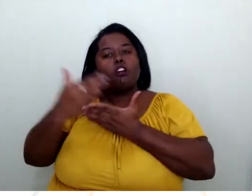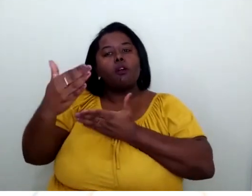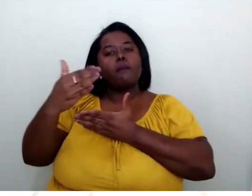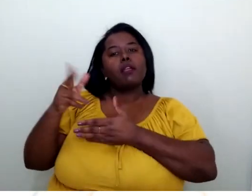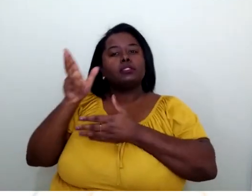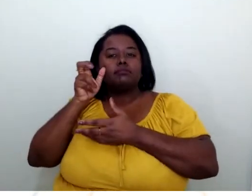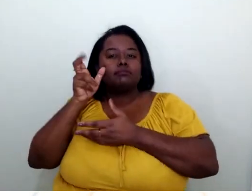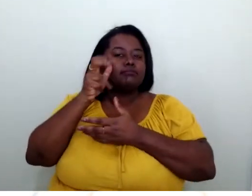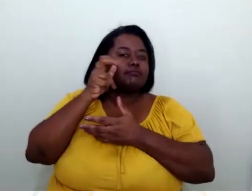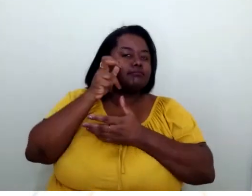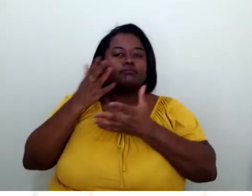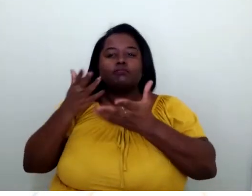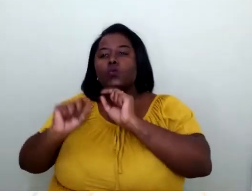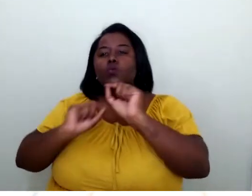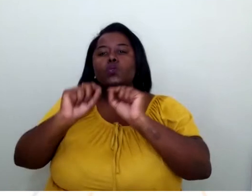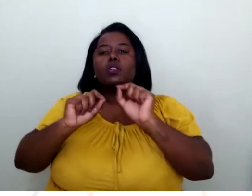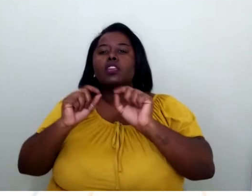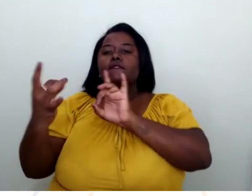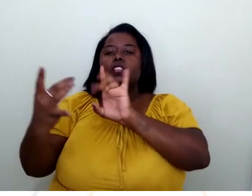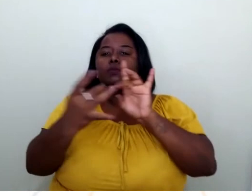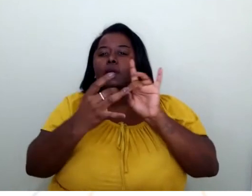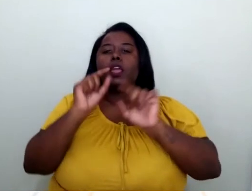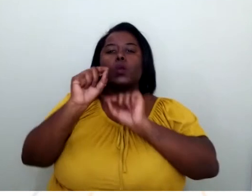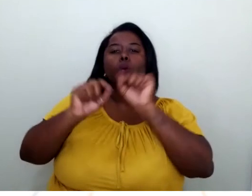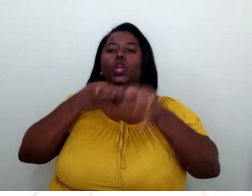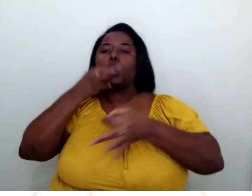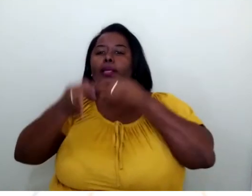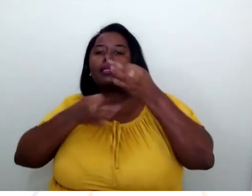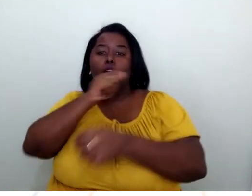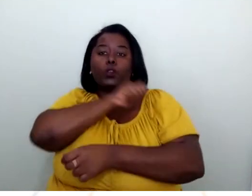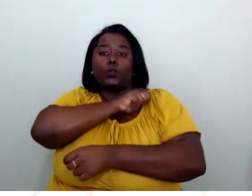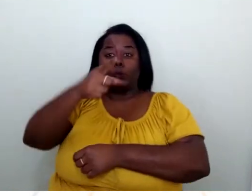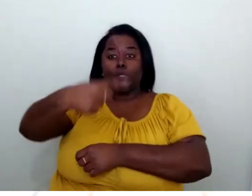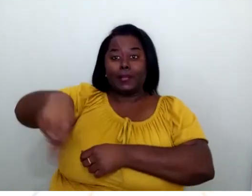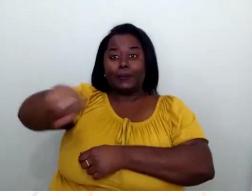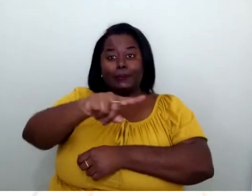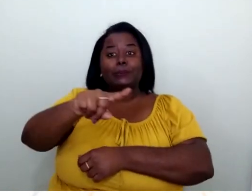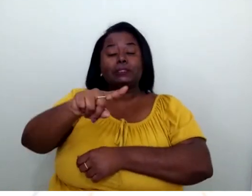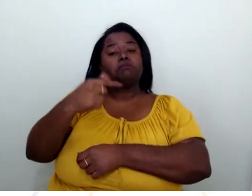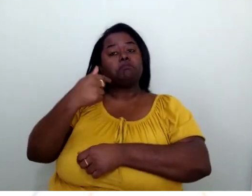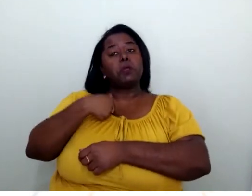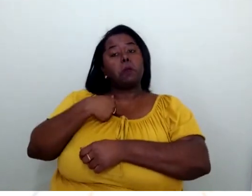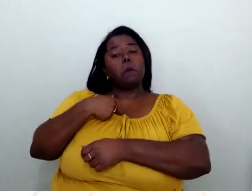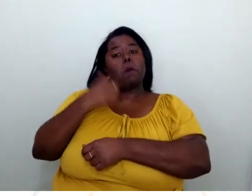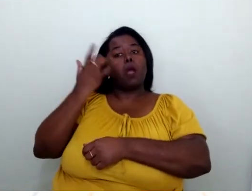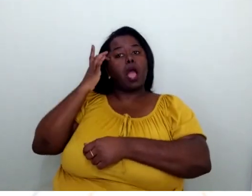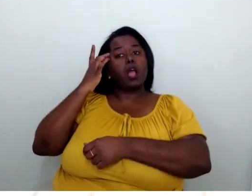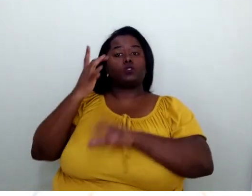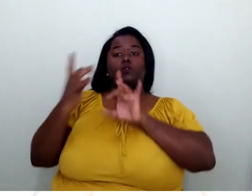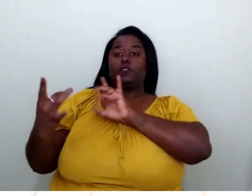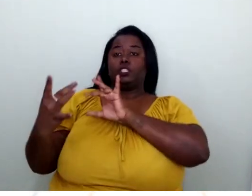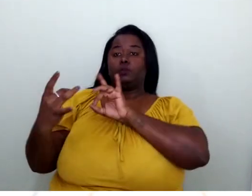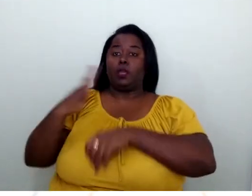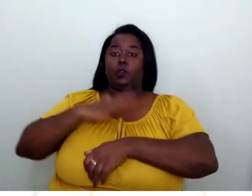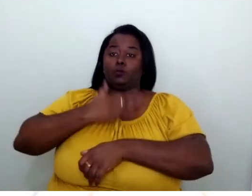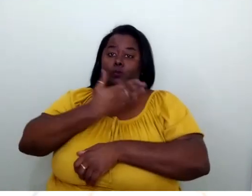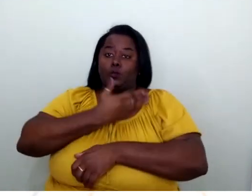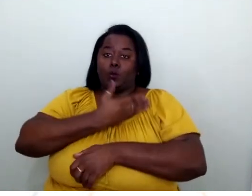so important in a teaching course. We found it went fairly well, except the one thing we found was the importance